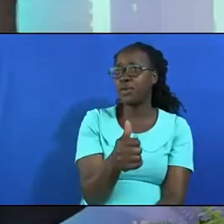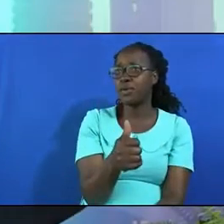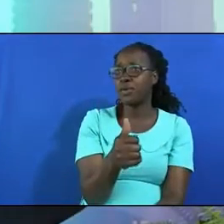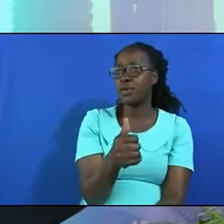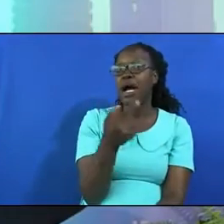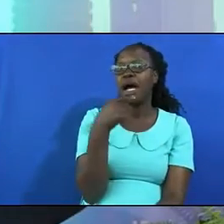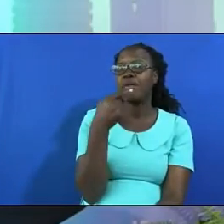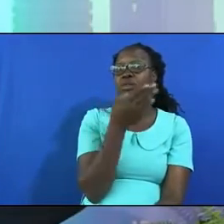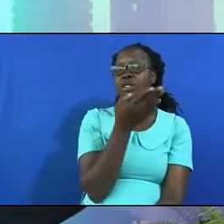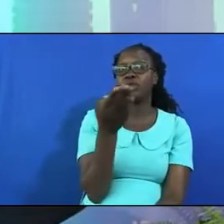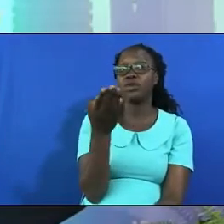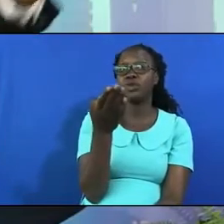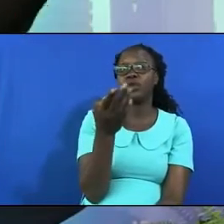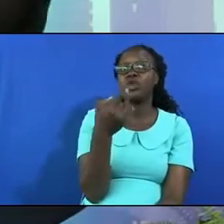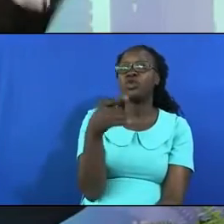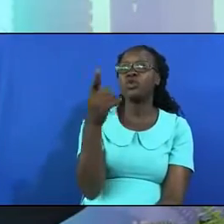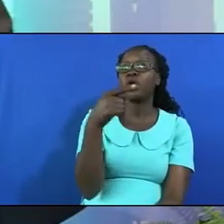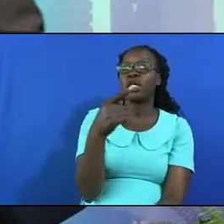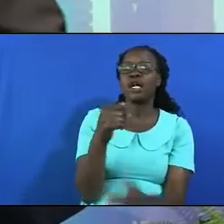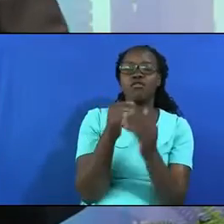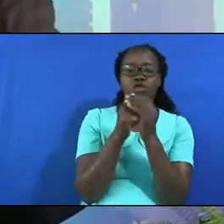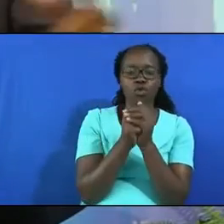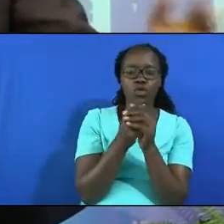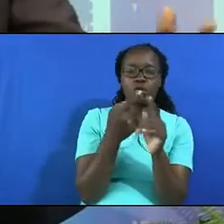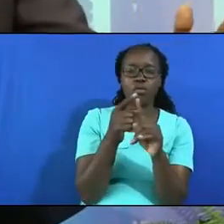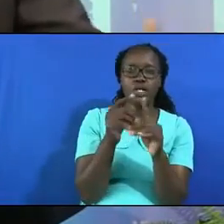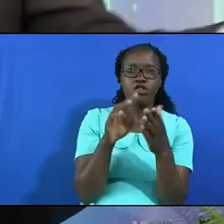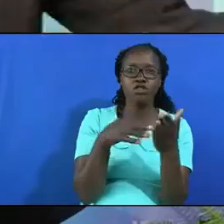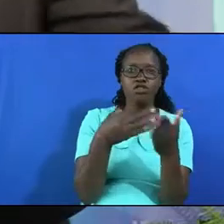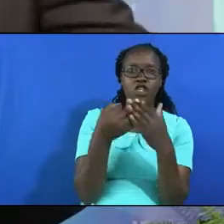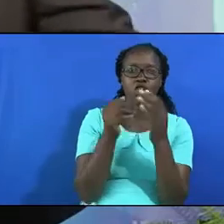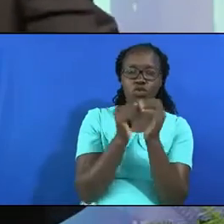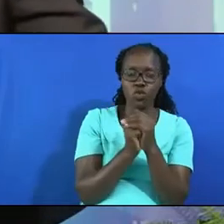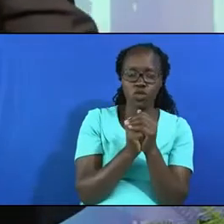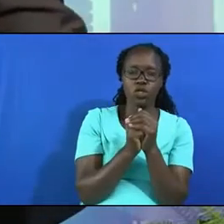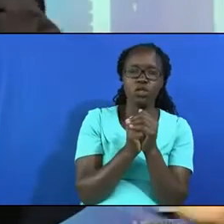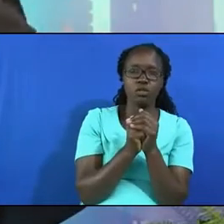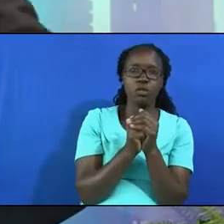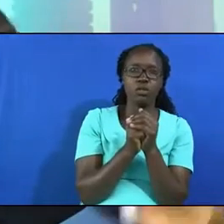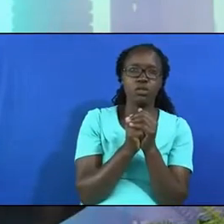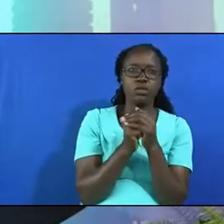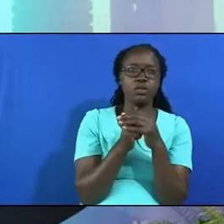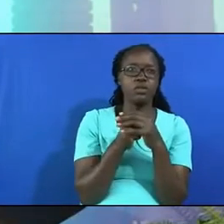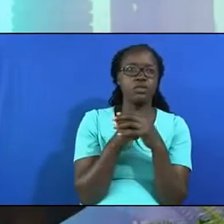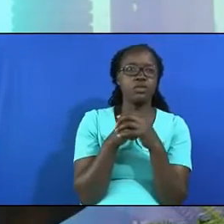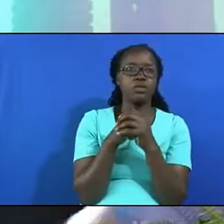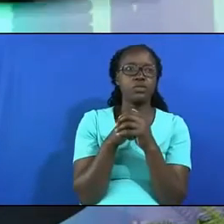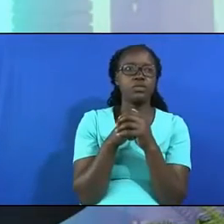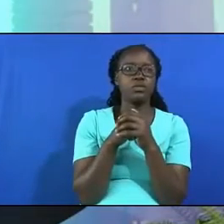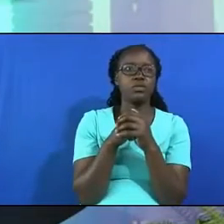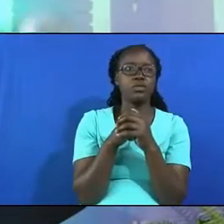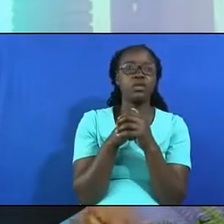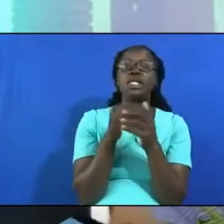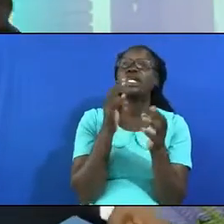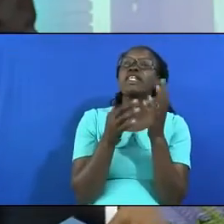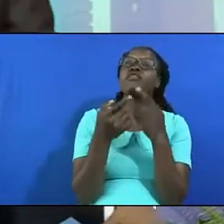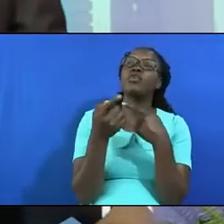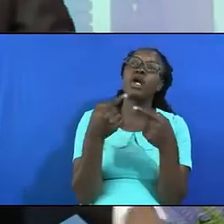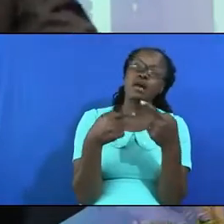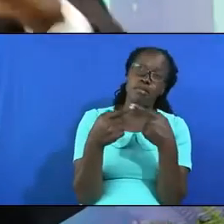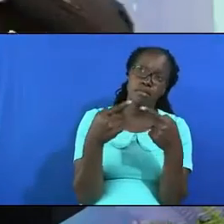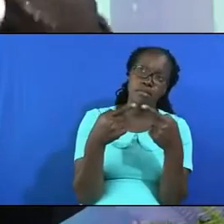here to tell you that you can come for worship, but you can fail to do what? To worship. If you